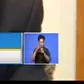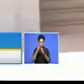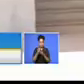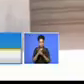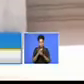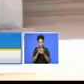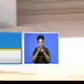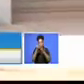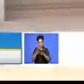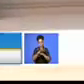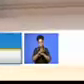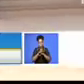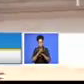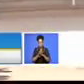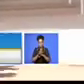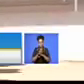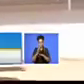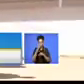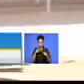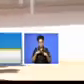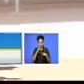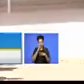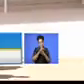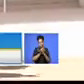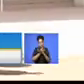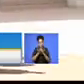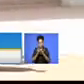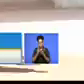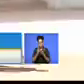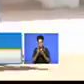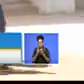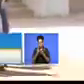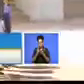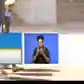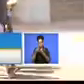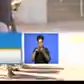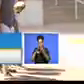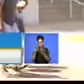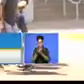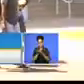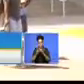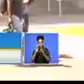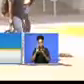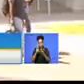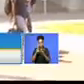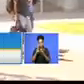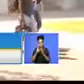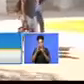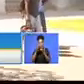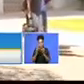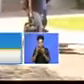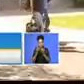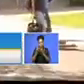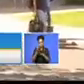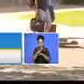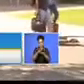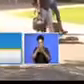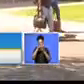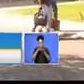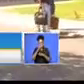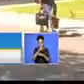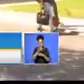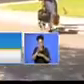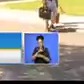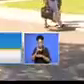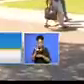had students the week of orientation where Family Island students are scrambling, trying to find a place to live, going from